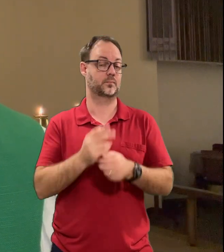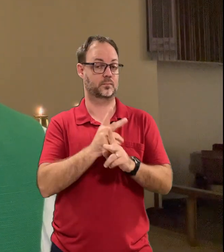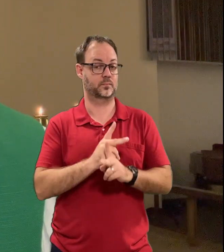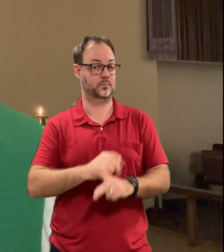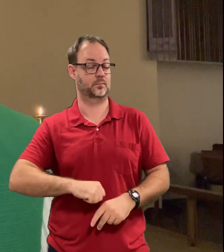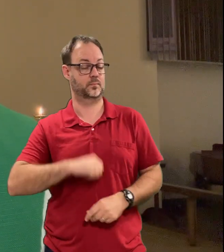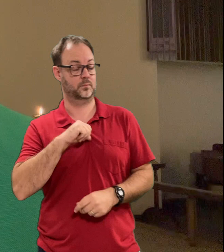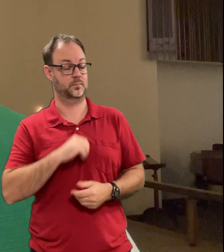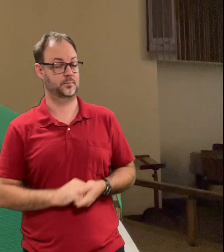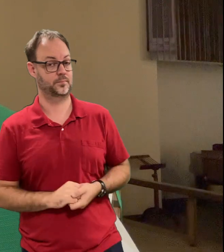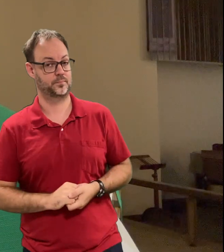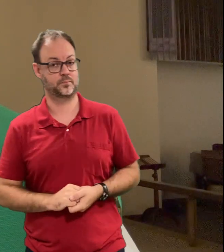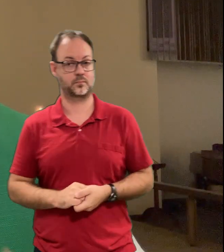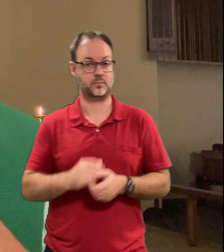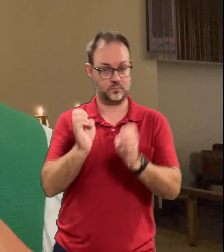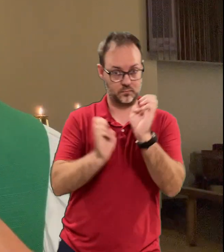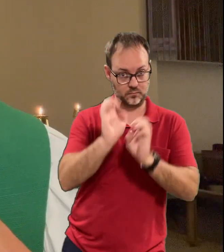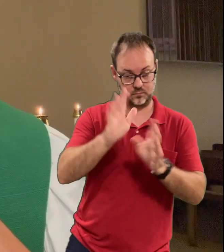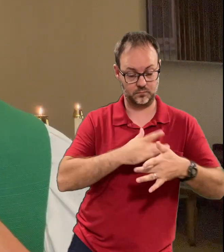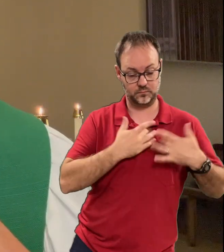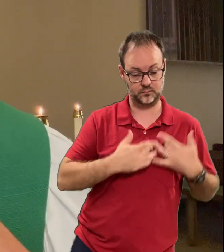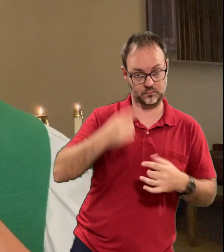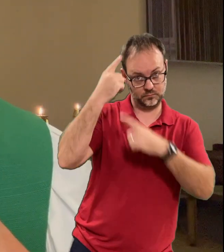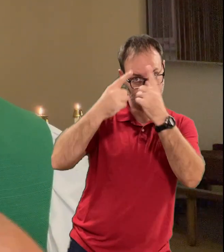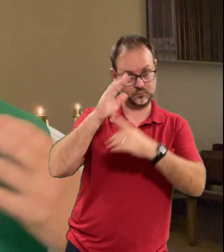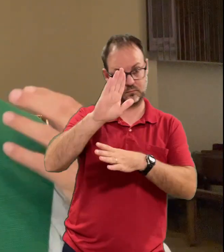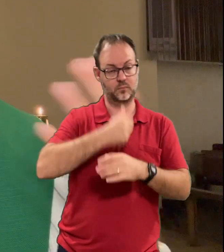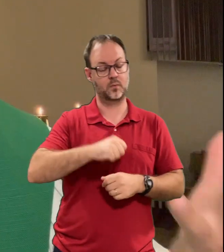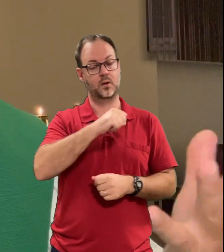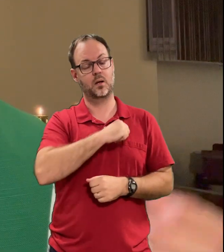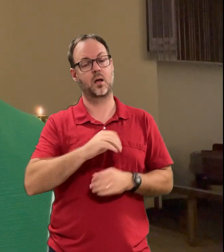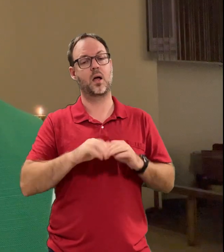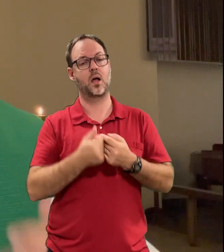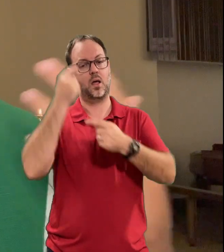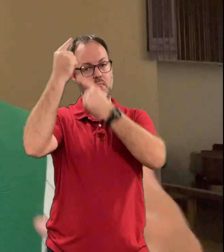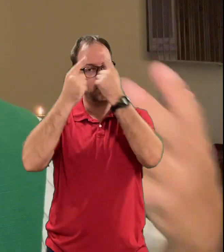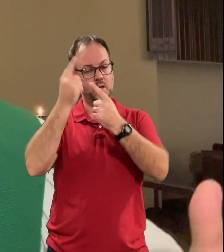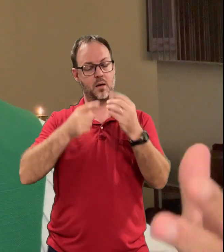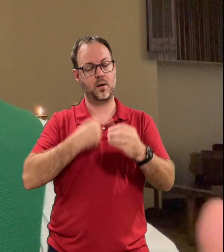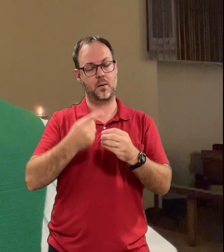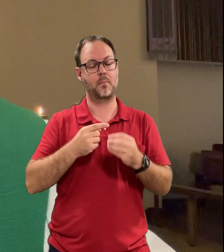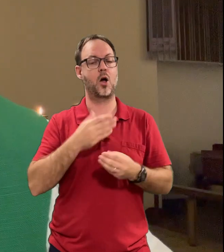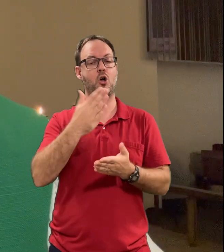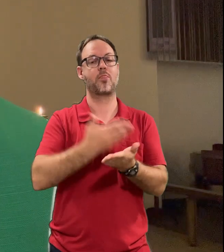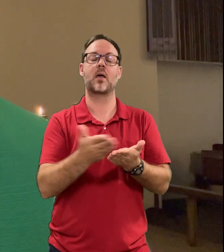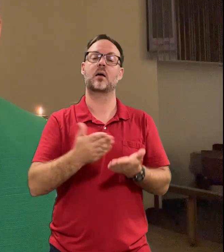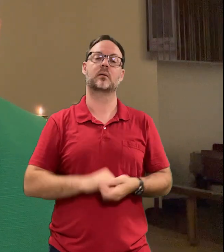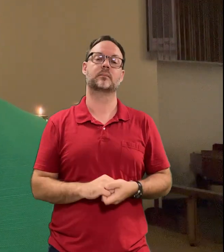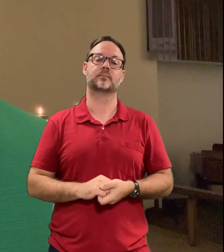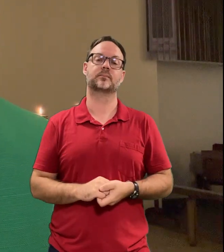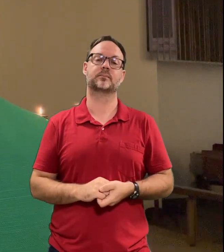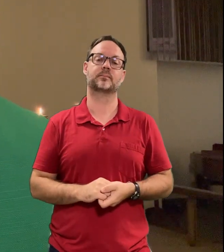Be careful of pride. Evaluate your heart. Think about your attitude and how you think about your